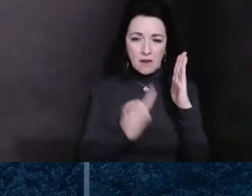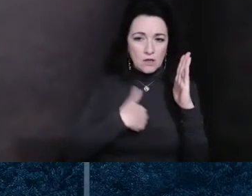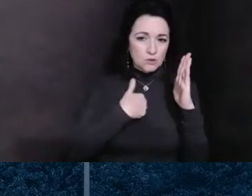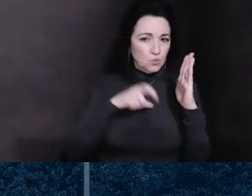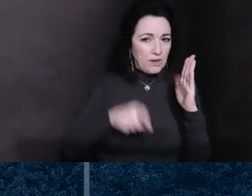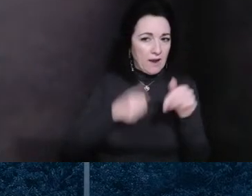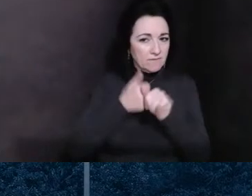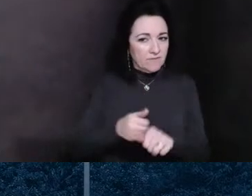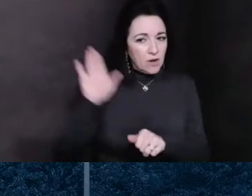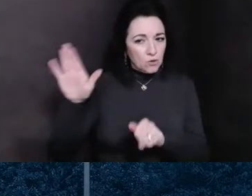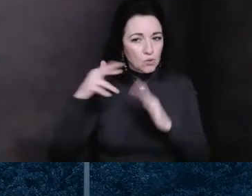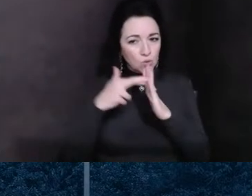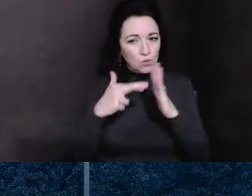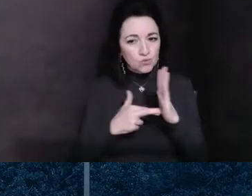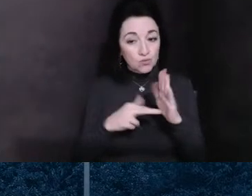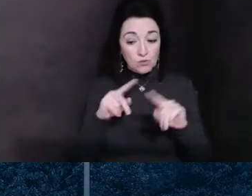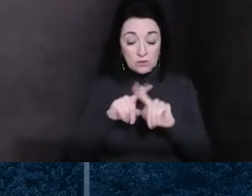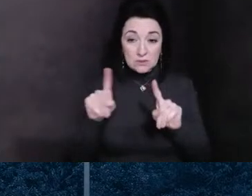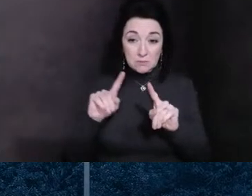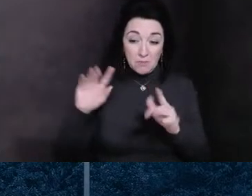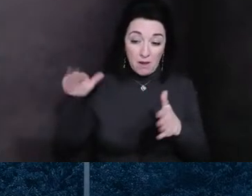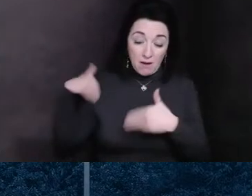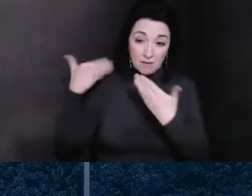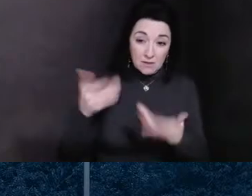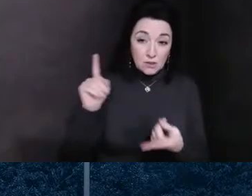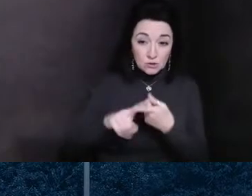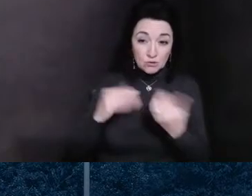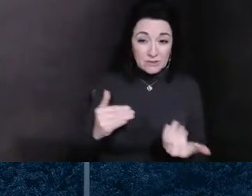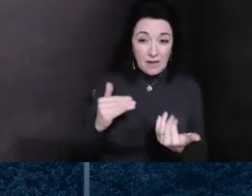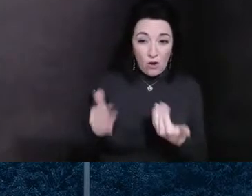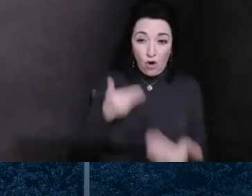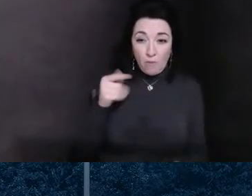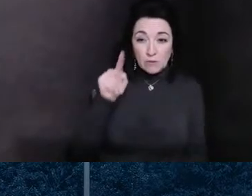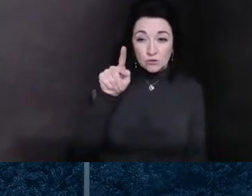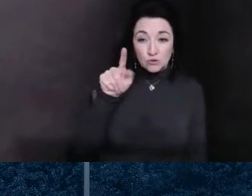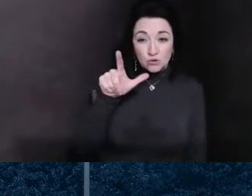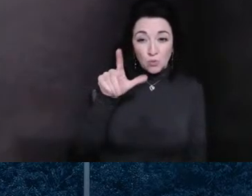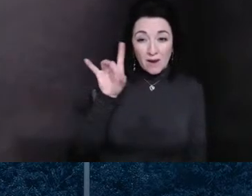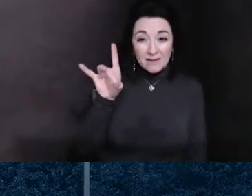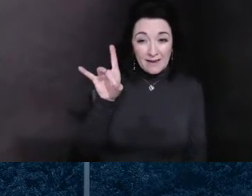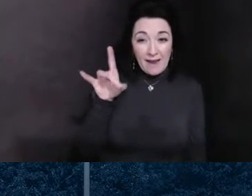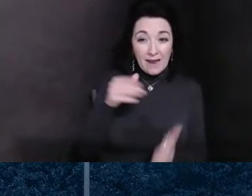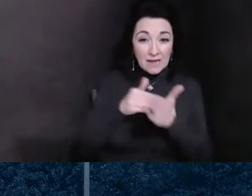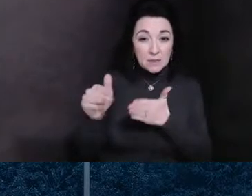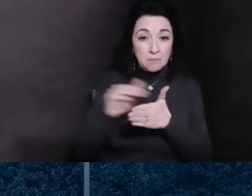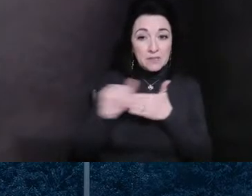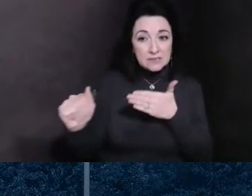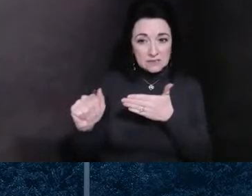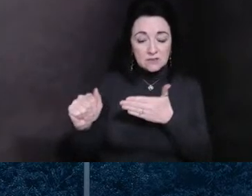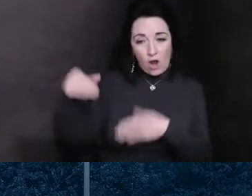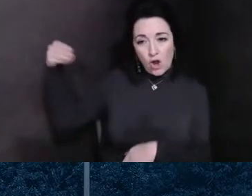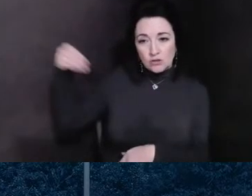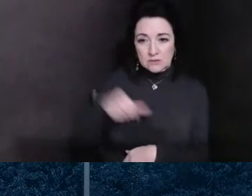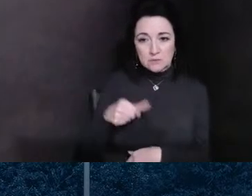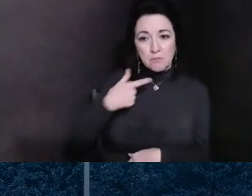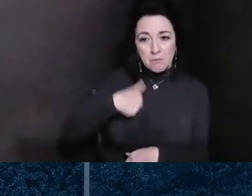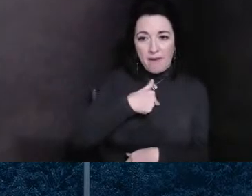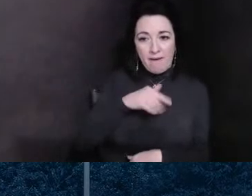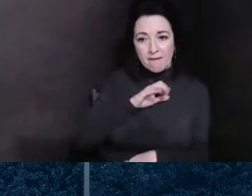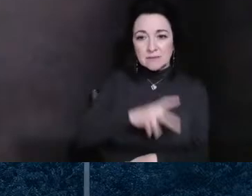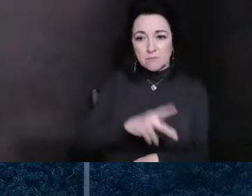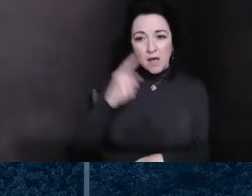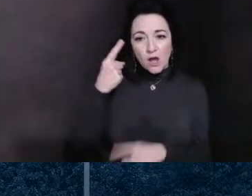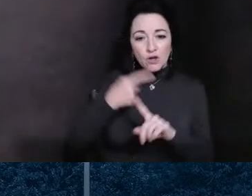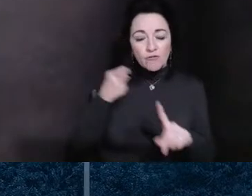to date, already recovered almost $28.8 million for the state, including local governments and